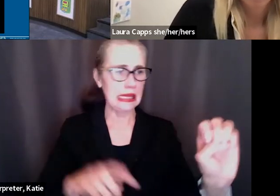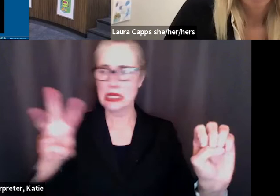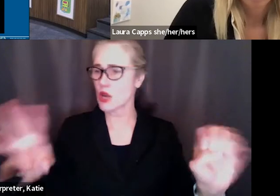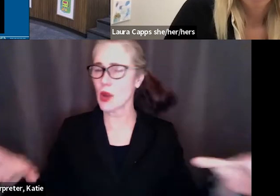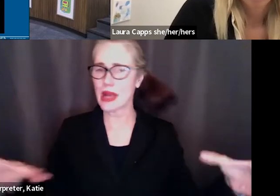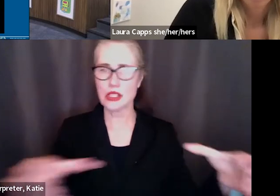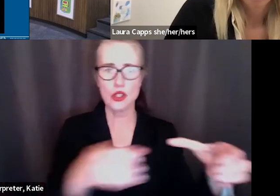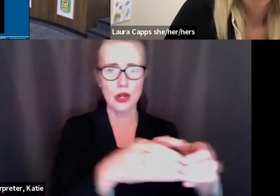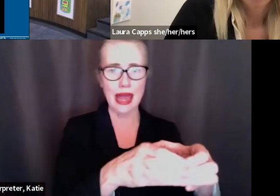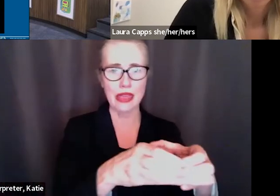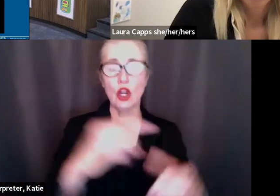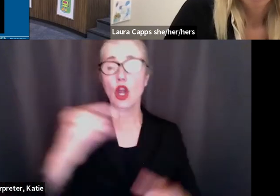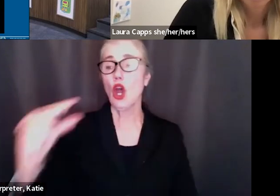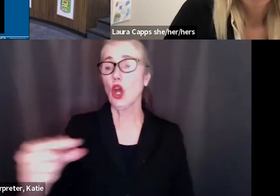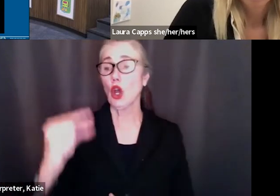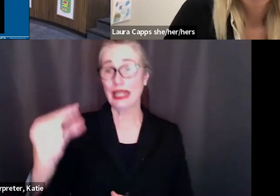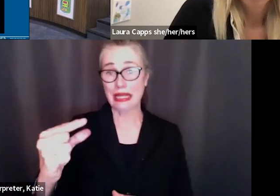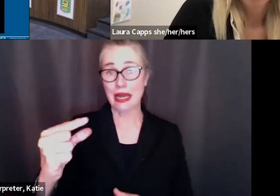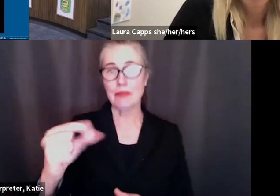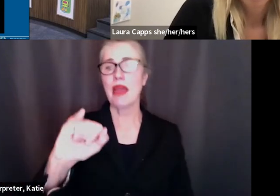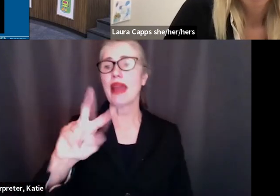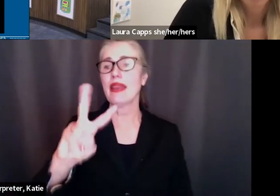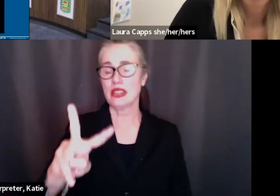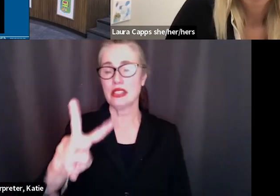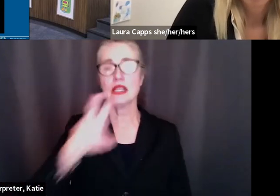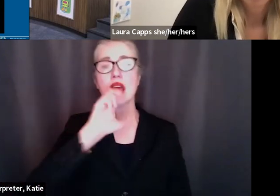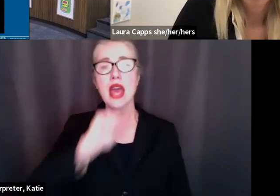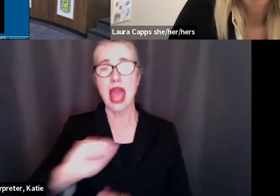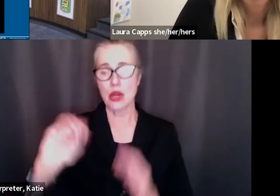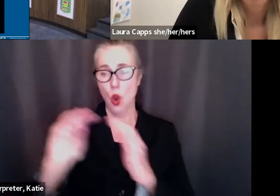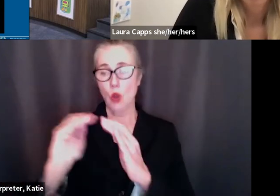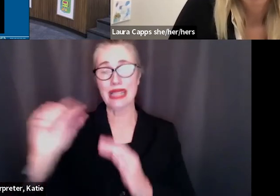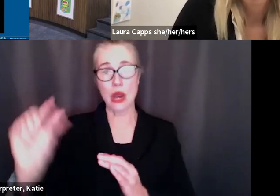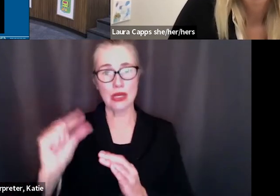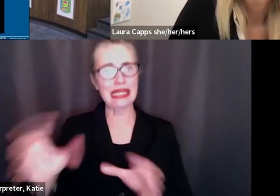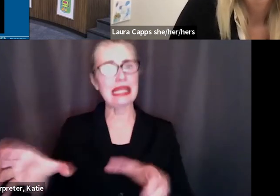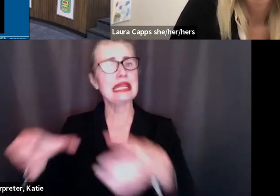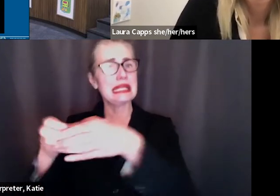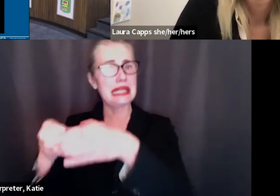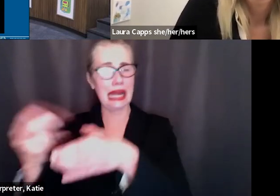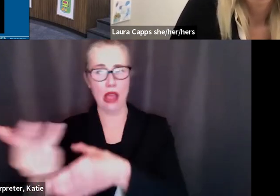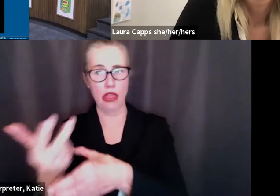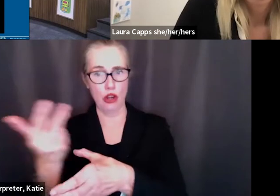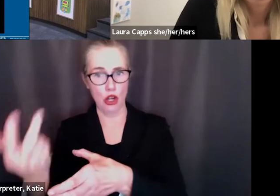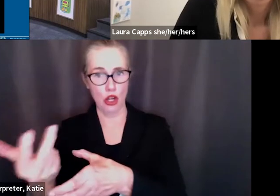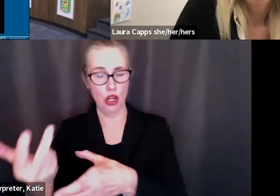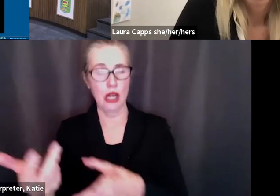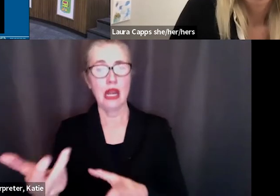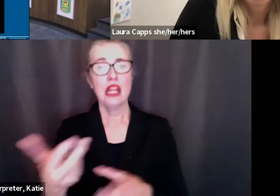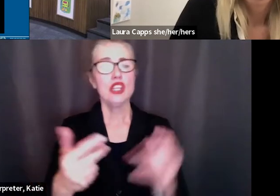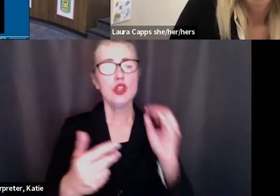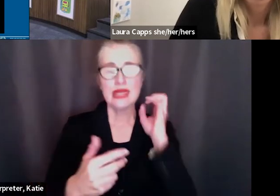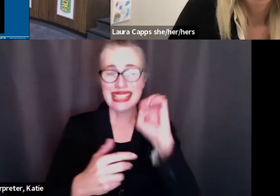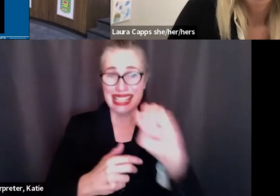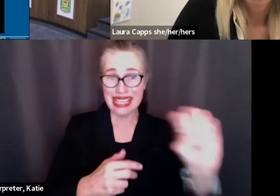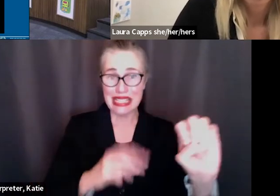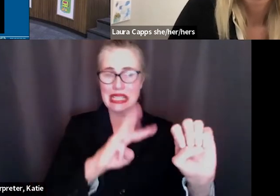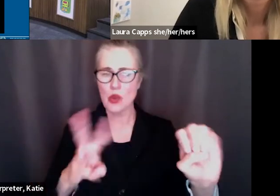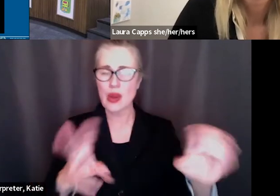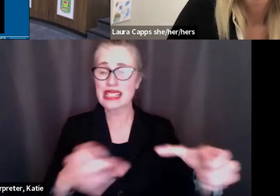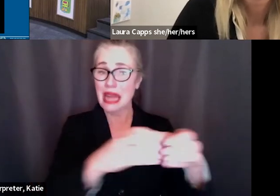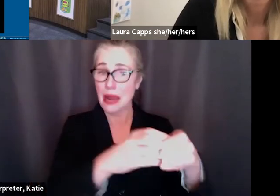vista and old town golita are also kept together as the historically largest la and next neighborhoods the east side and west side should be kept